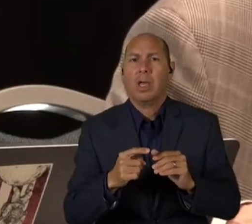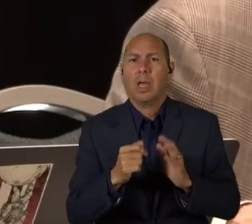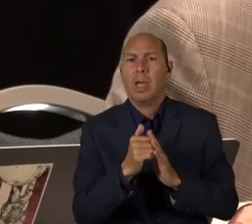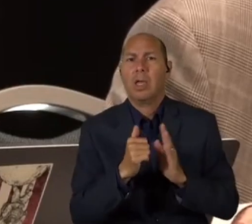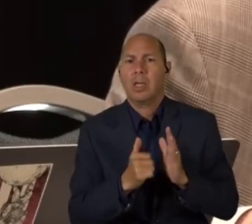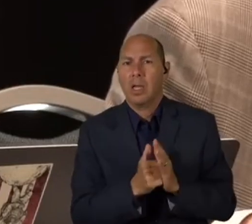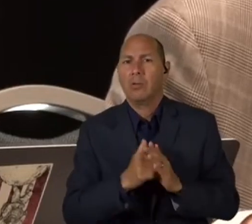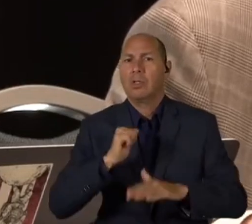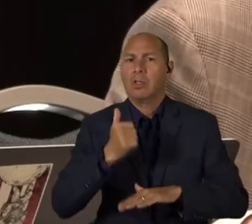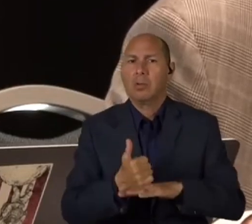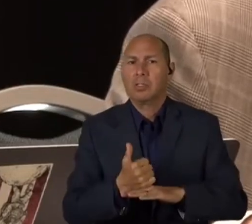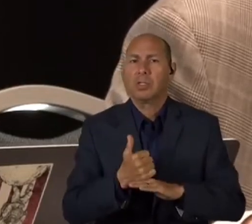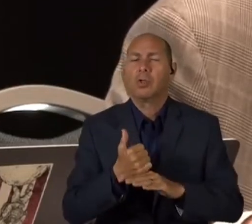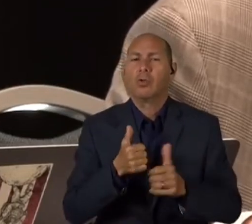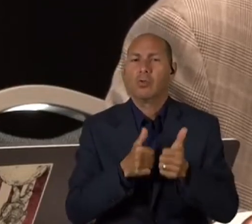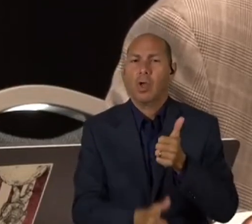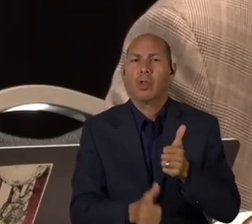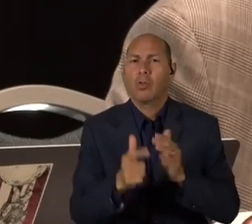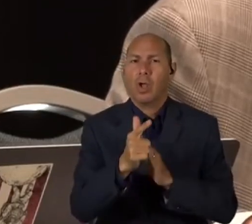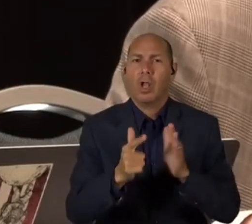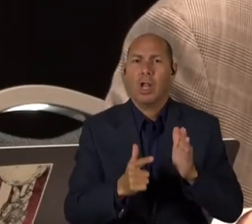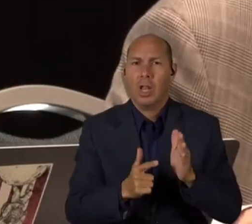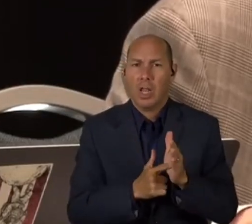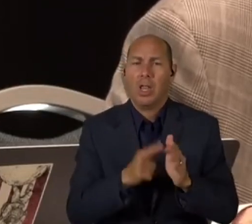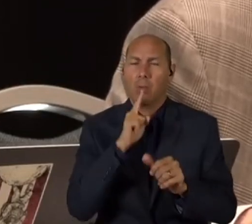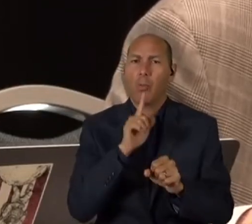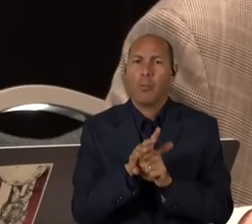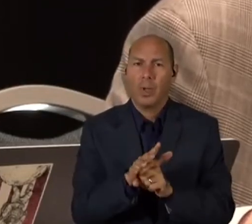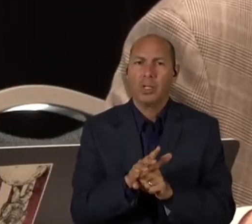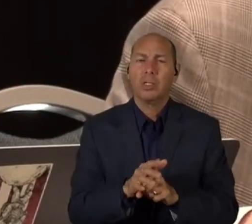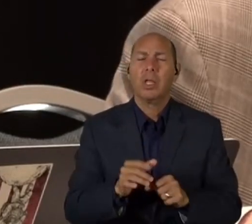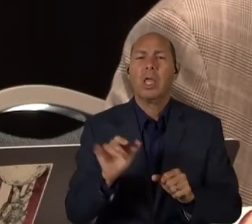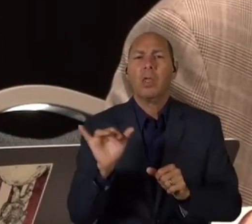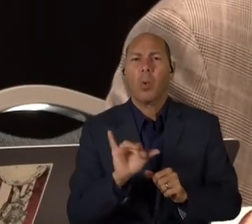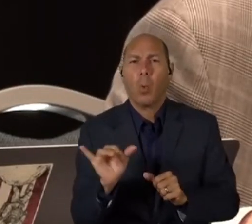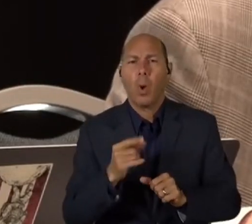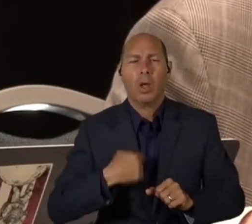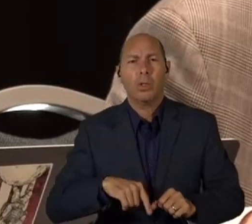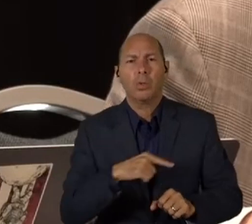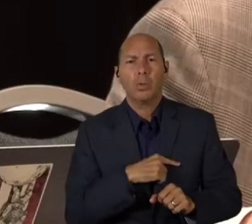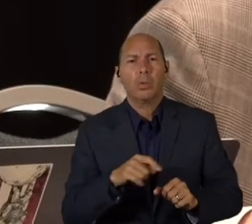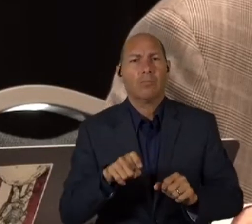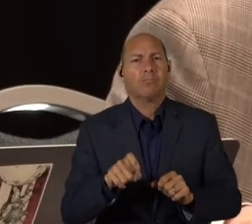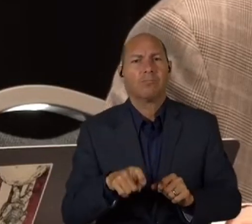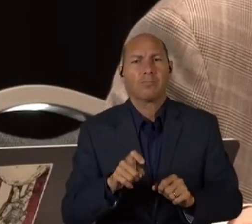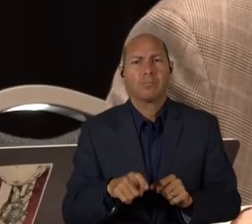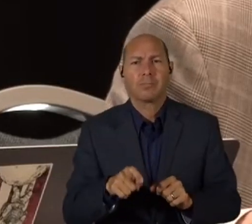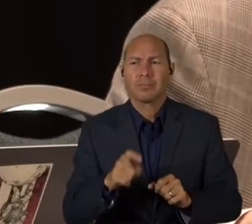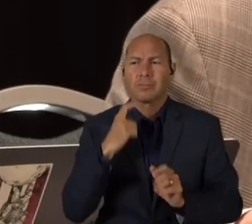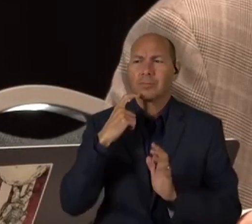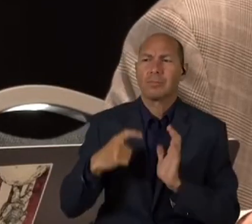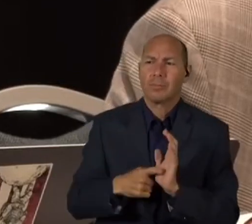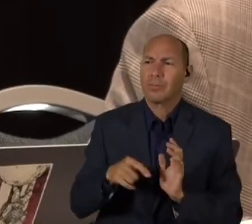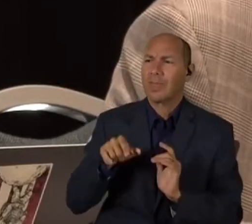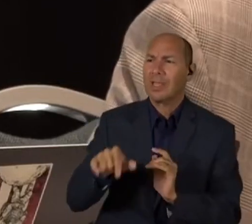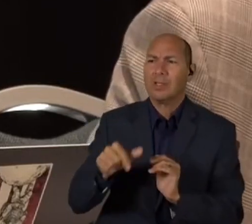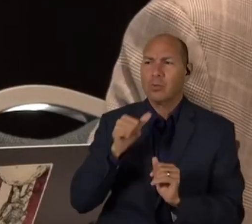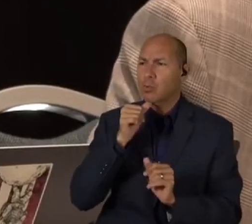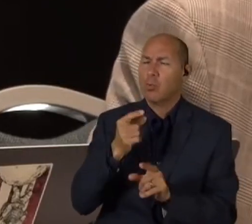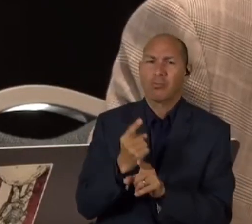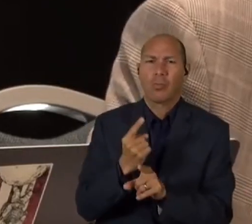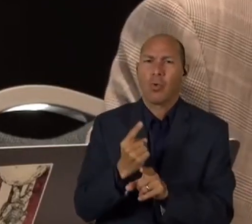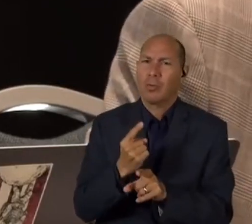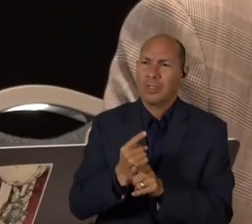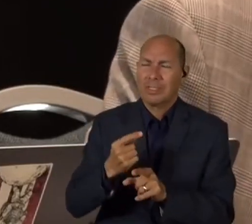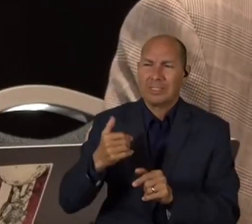PROMESA. We continue to be concerned about the deficiencies in internal controls, which have been identified by the auditors and have